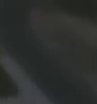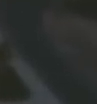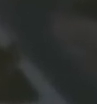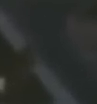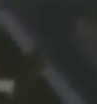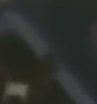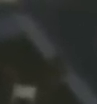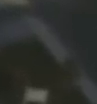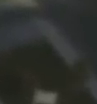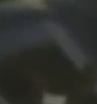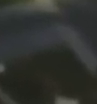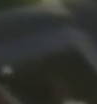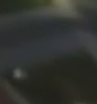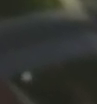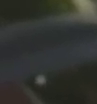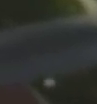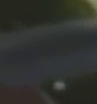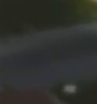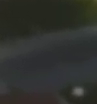Edition starts now.